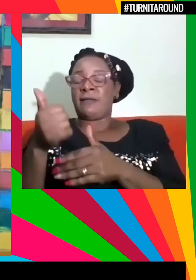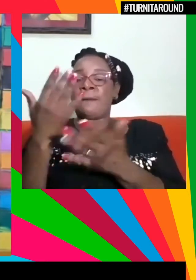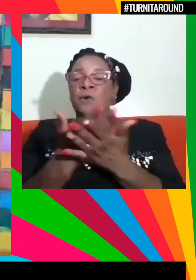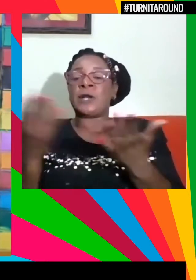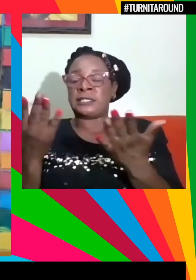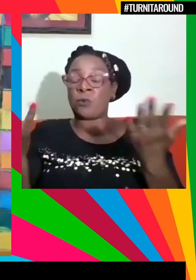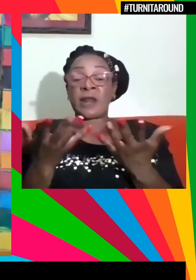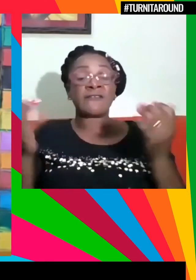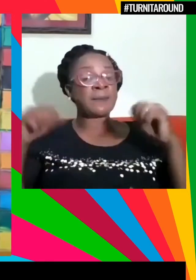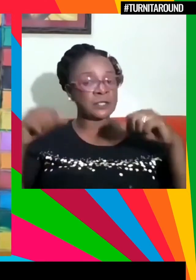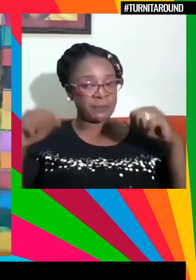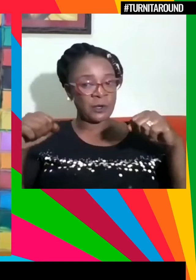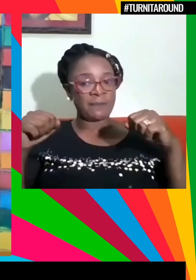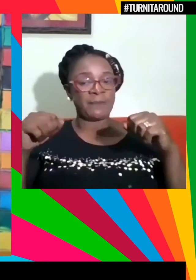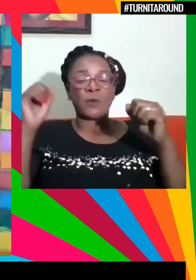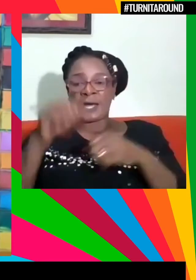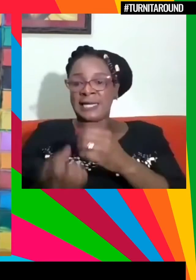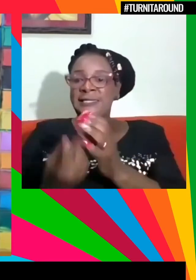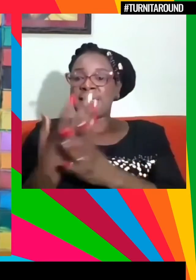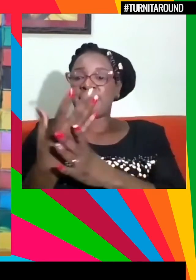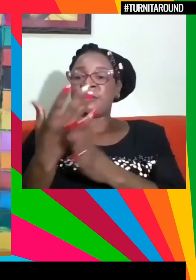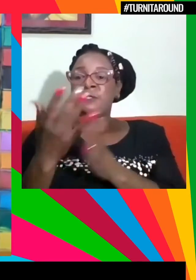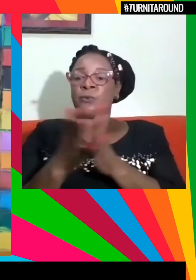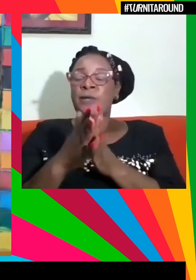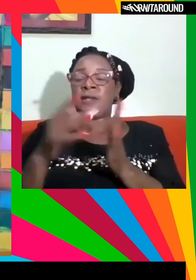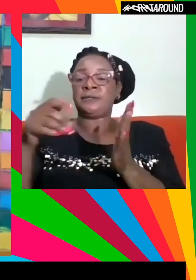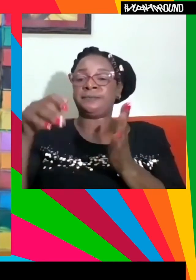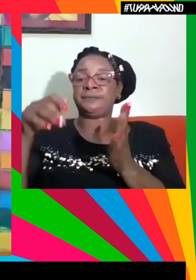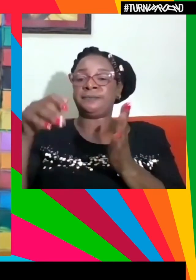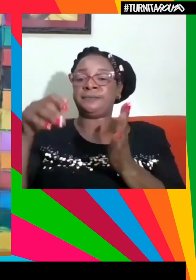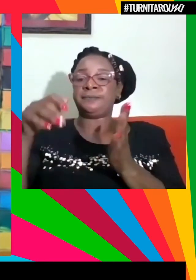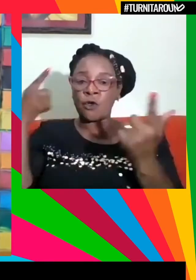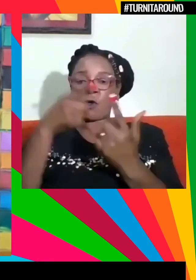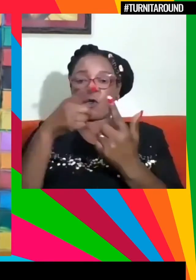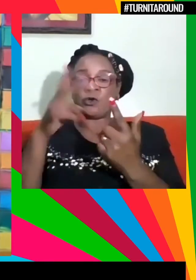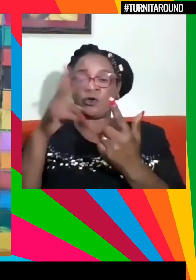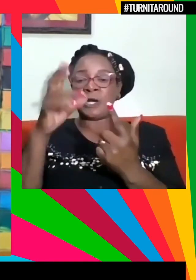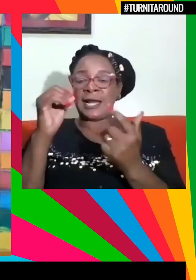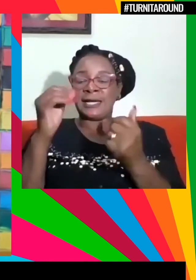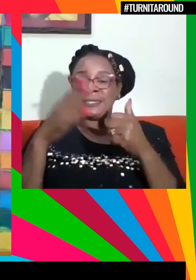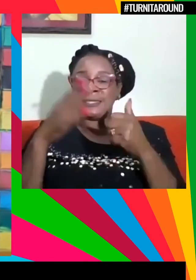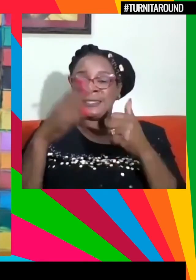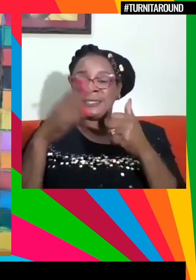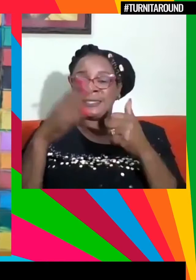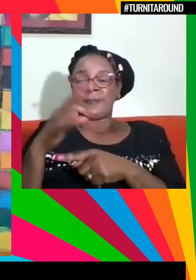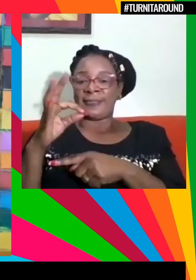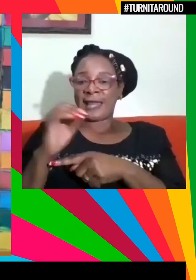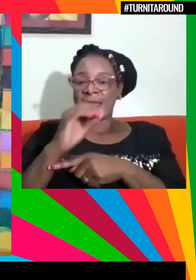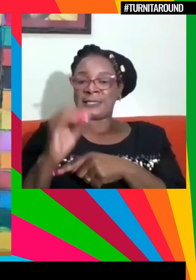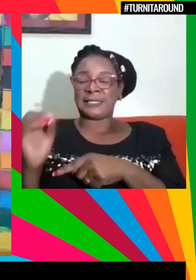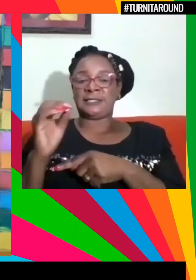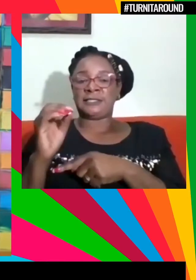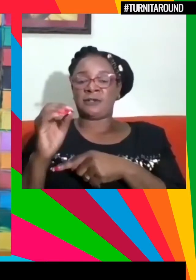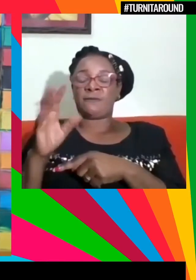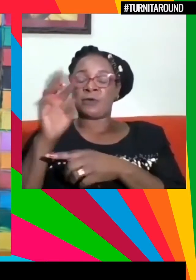possible. And we've established an industry-leading goal in 2019 to use 30% post-consumer